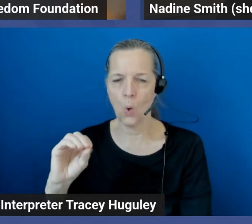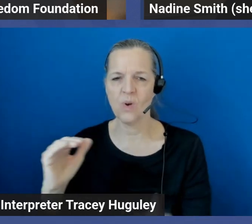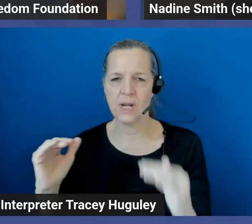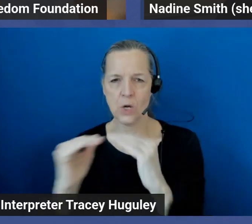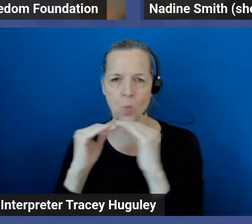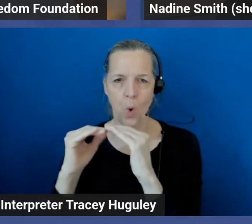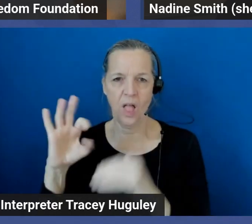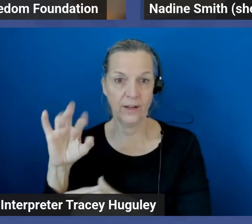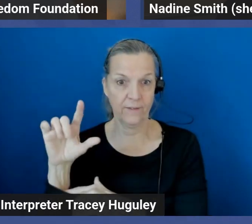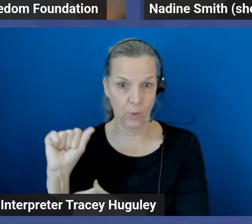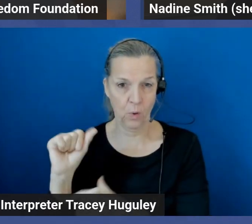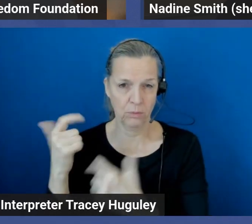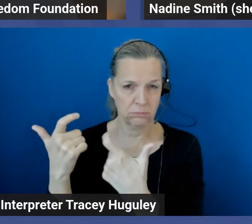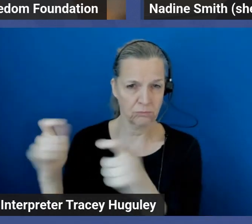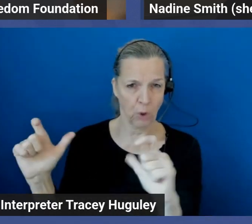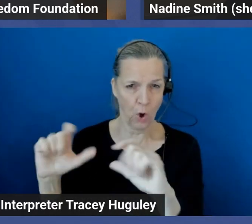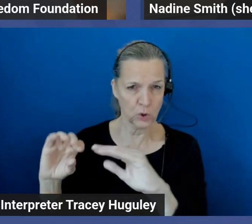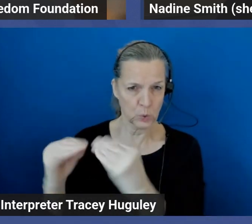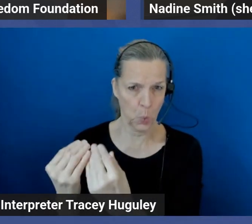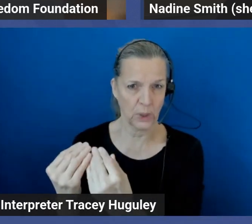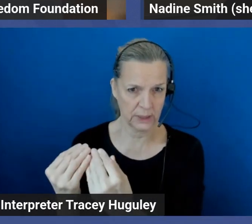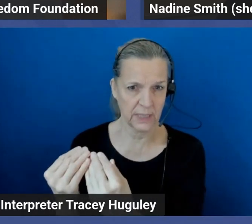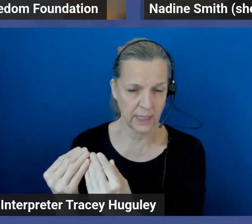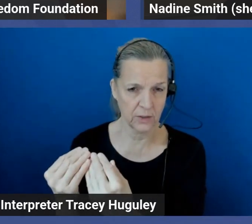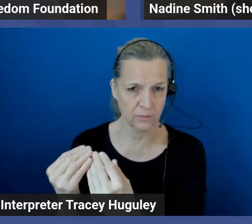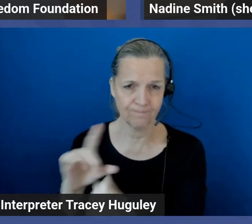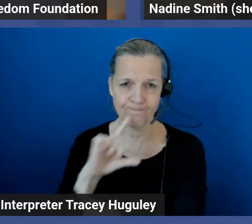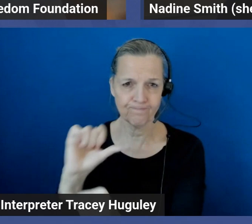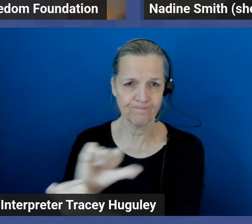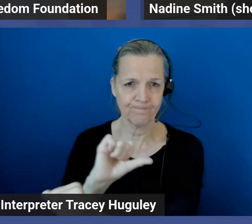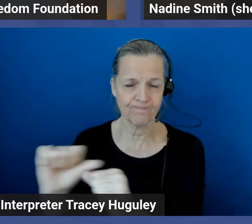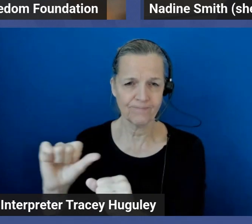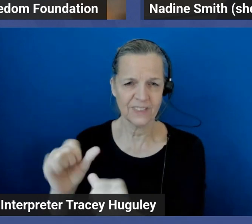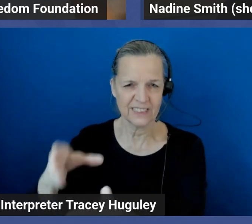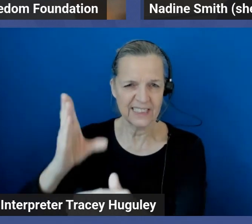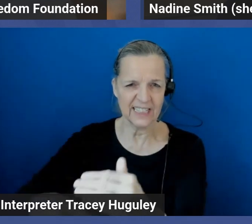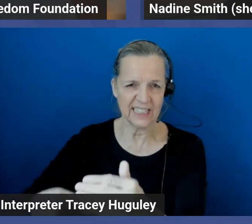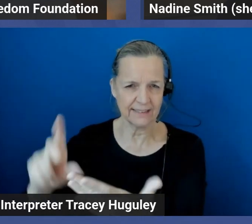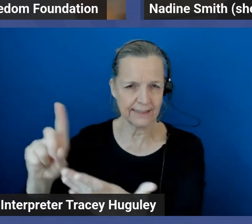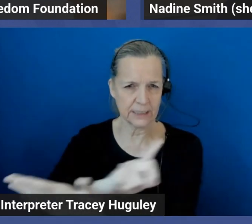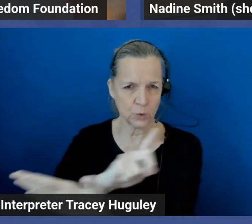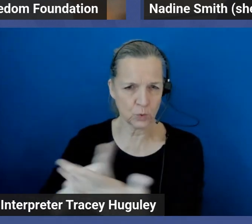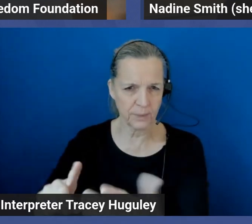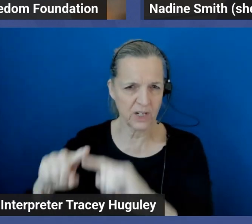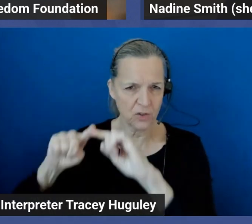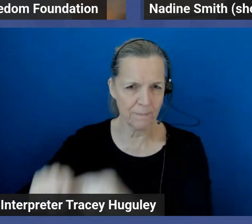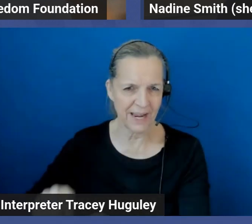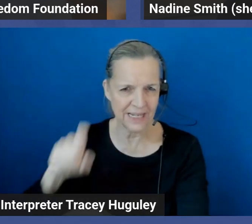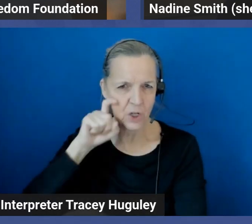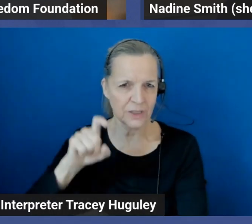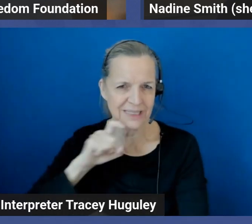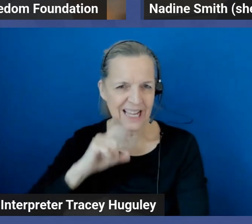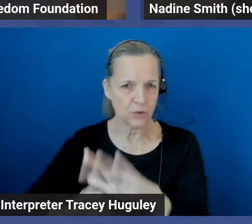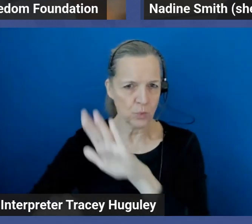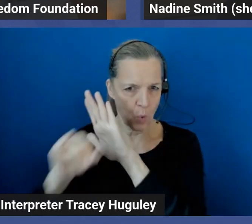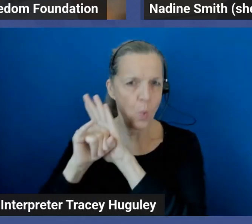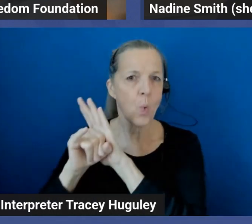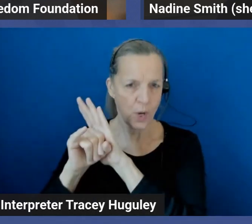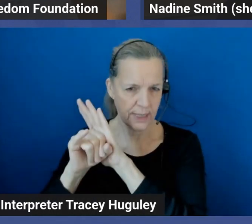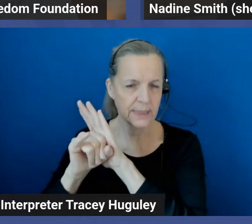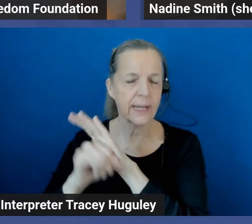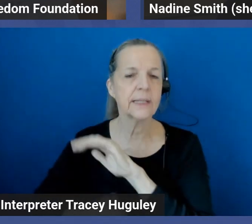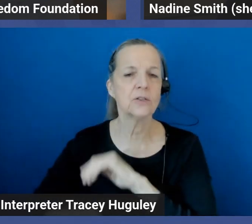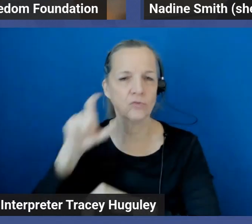is Florida's largest organization dedicated to ending discrimination based on sexual orientation and